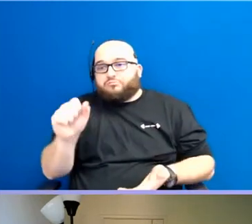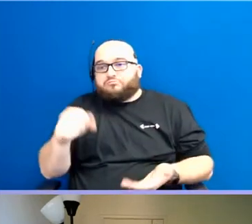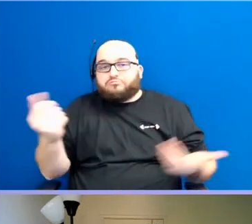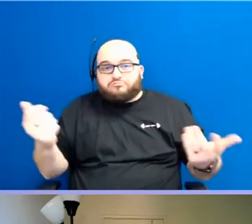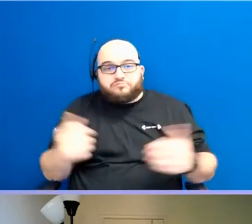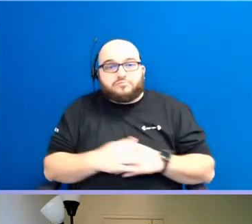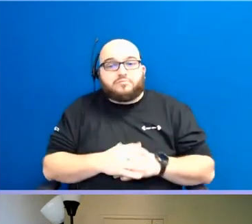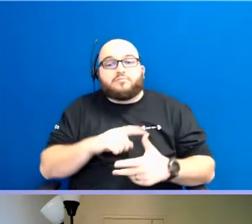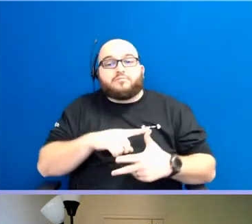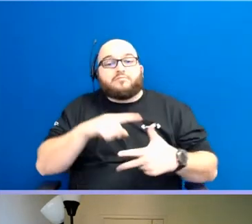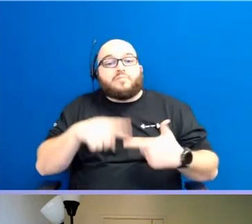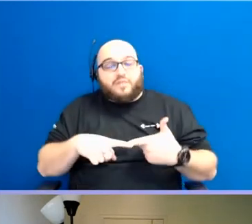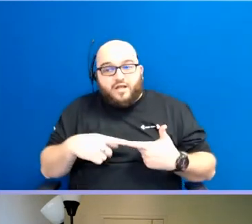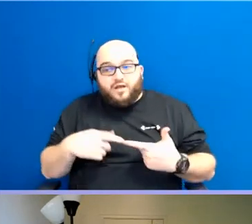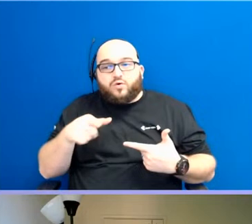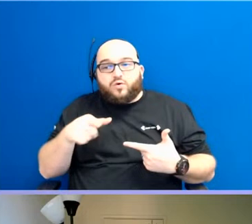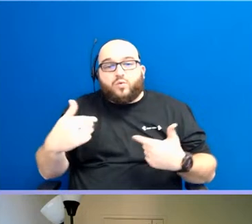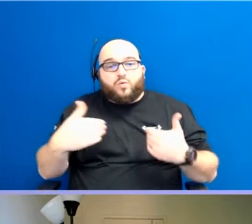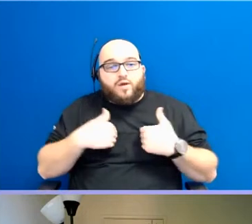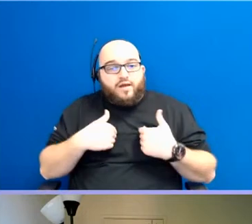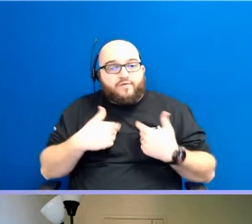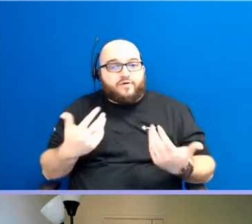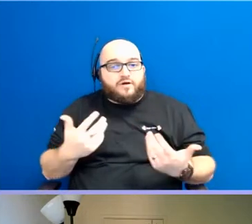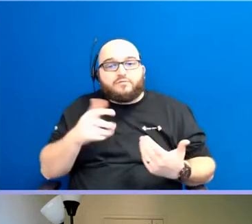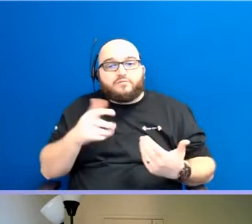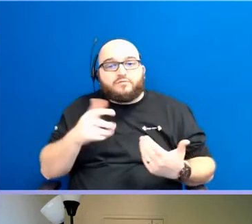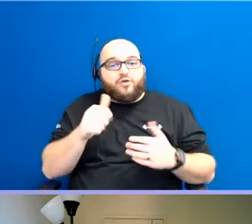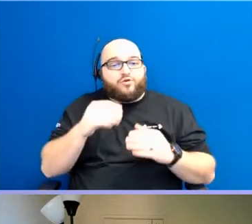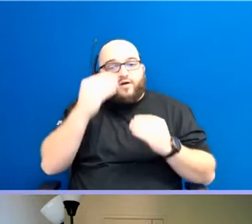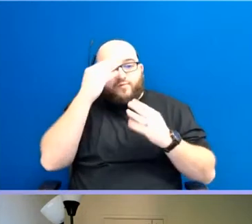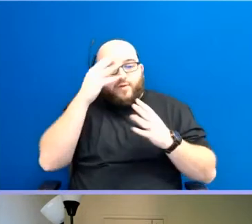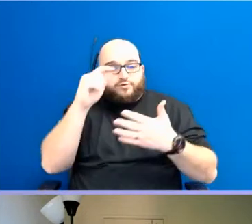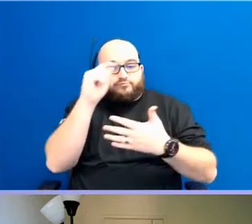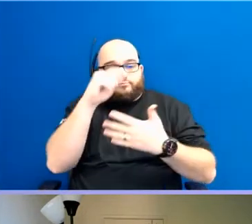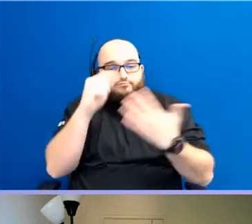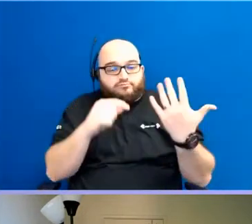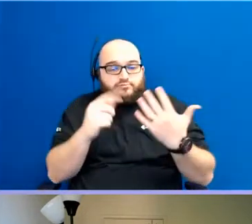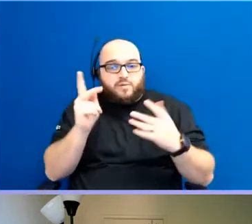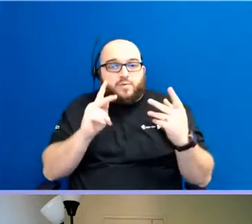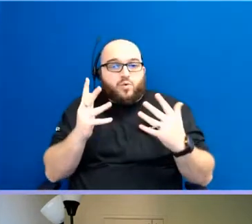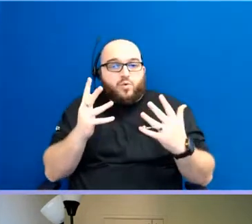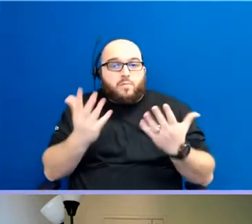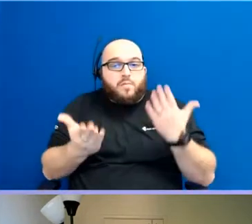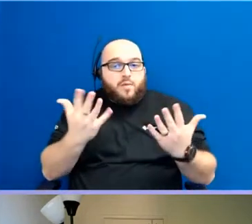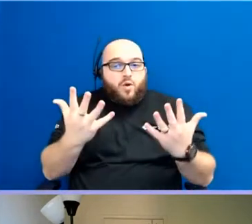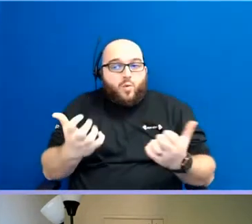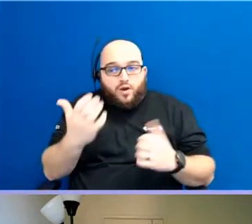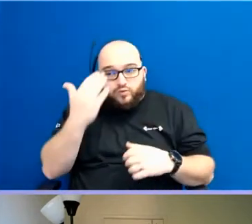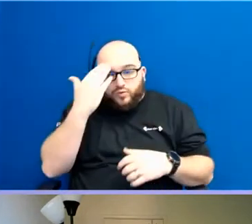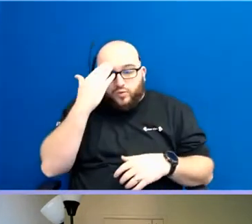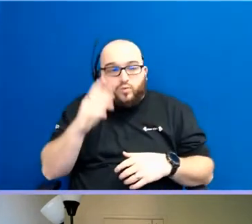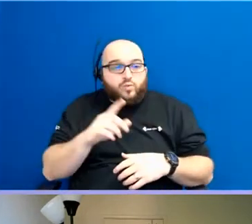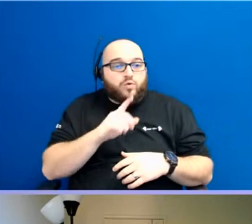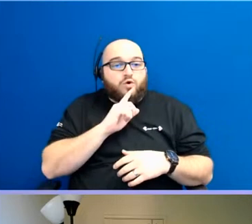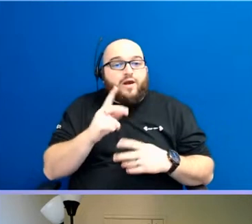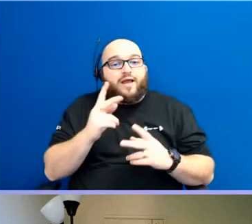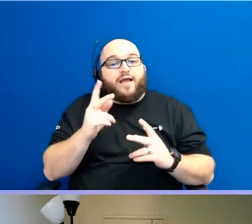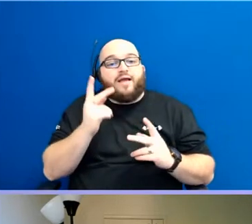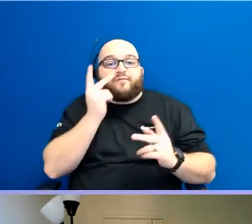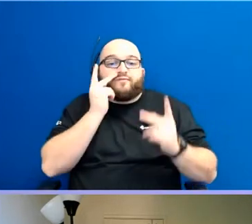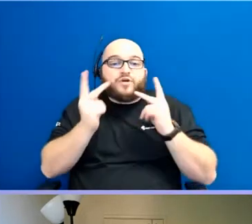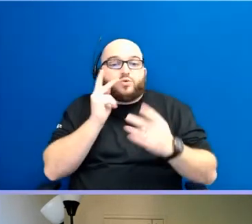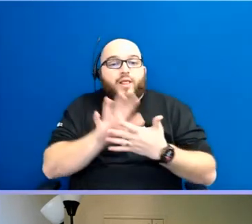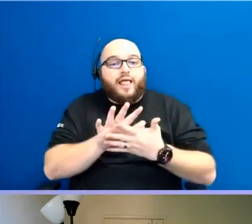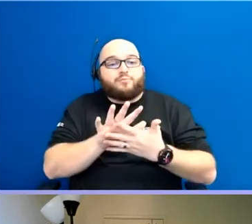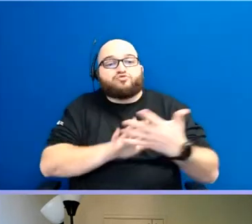And then there's the question around other details that people might want to know are visually abstract objects.